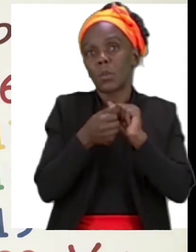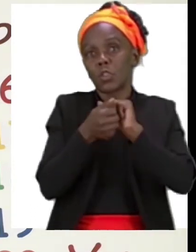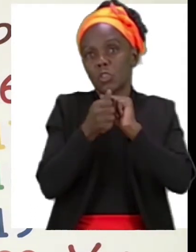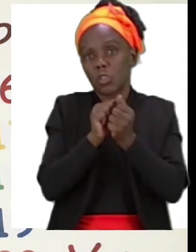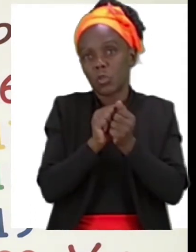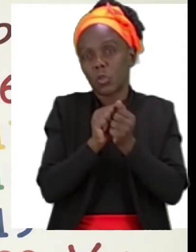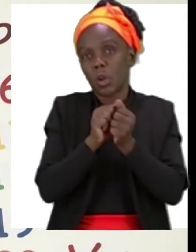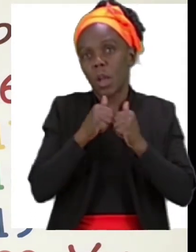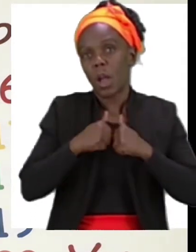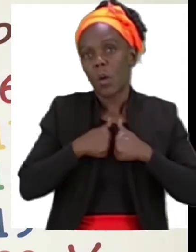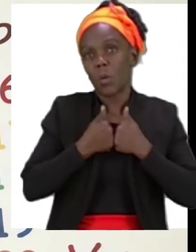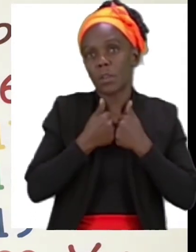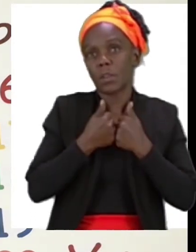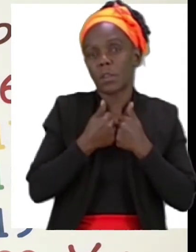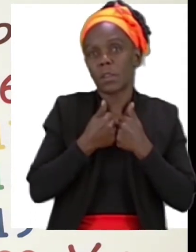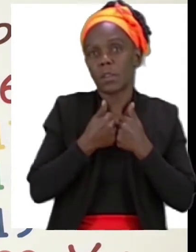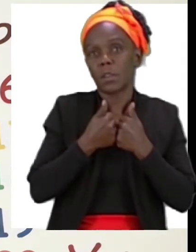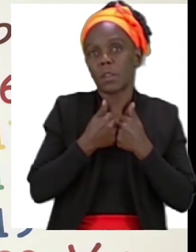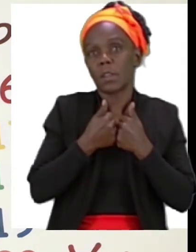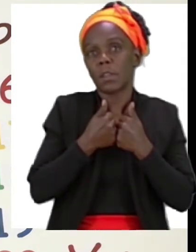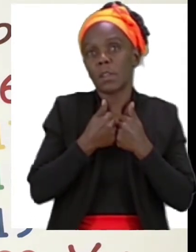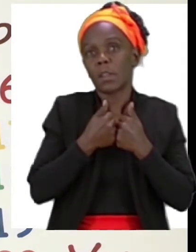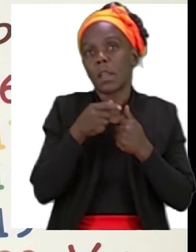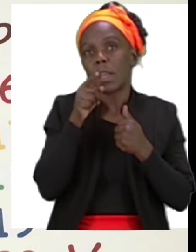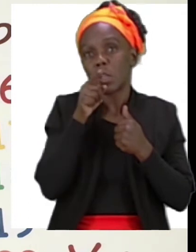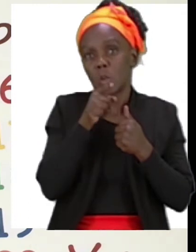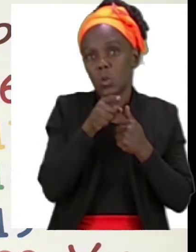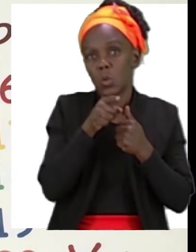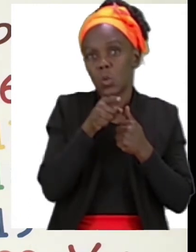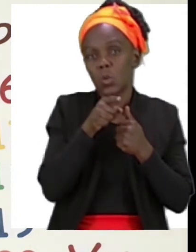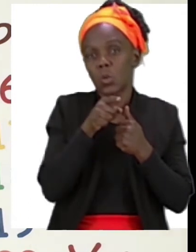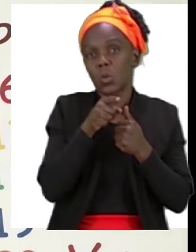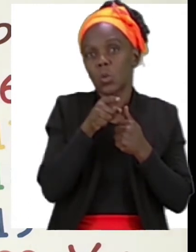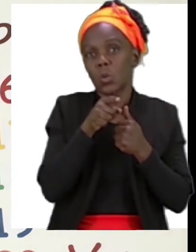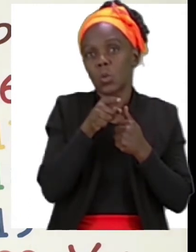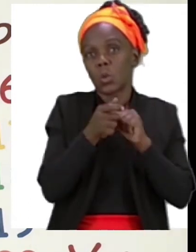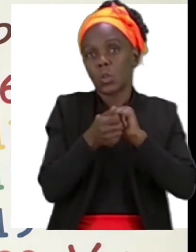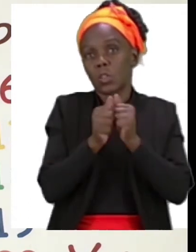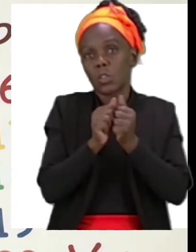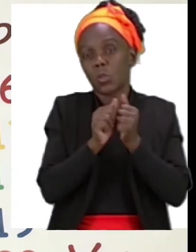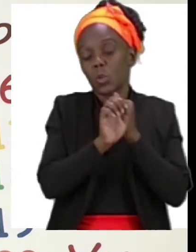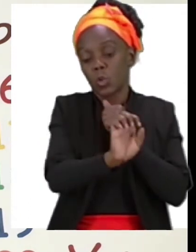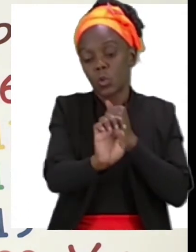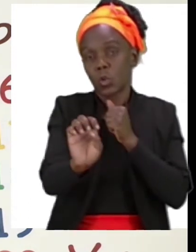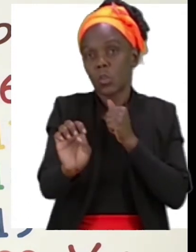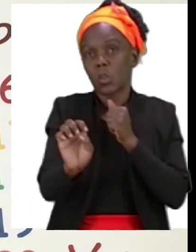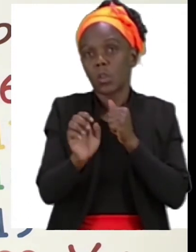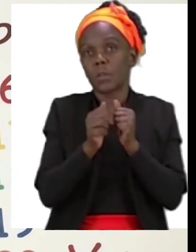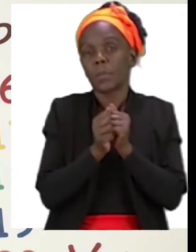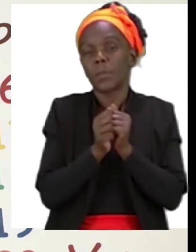you changing to yours. And lastly, we have they changing